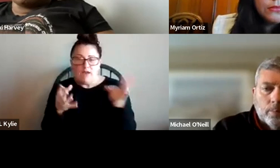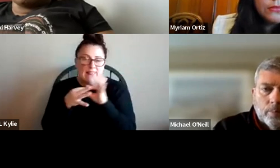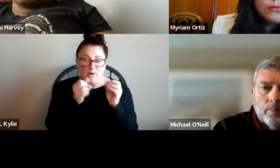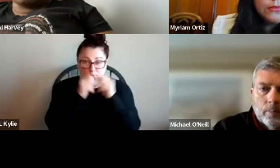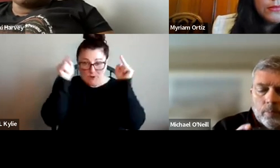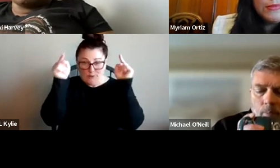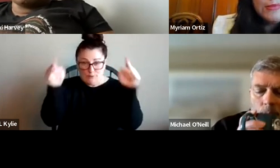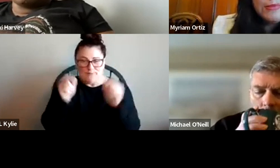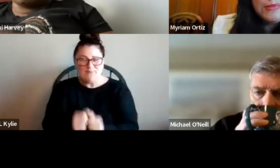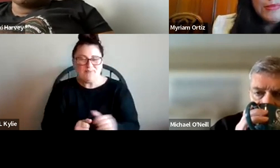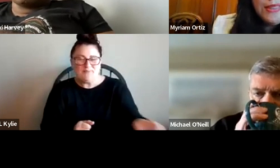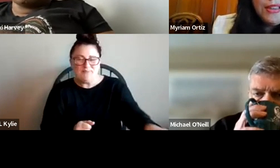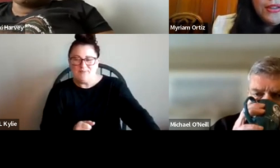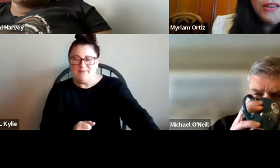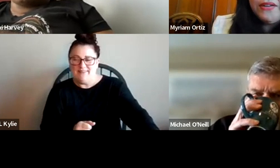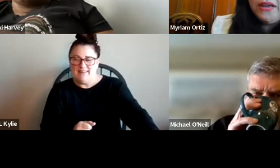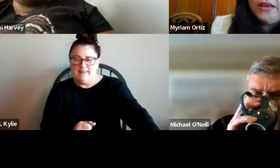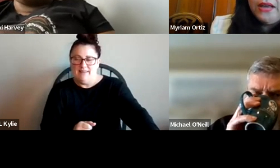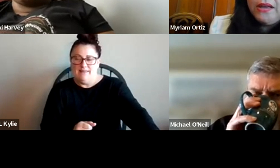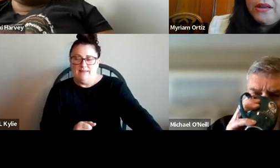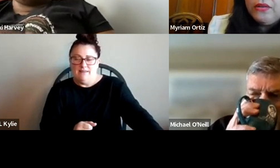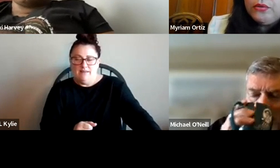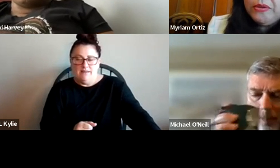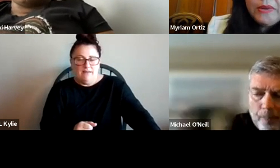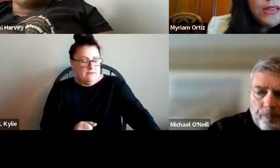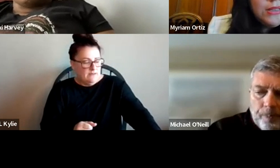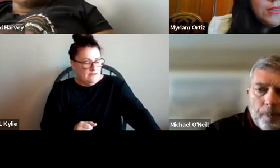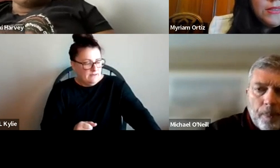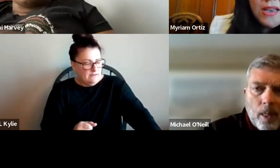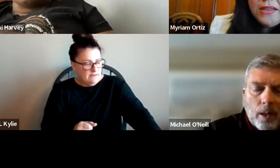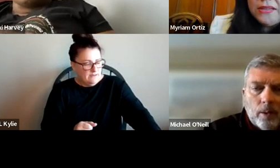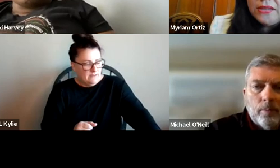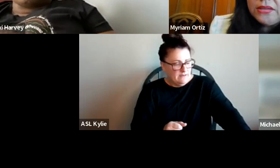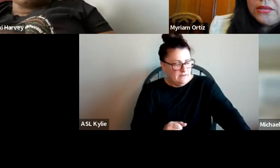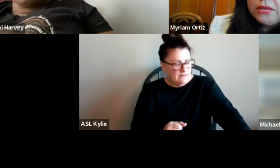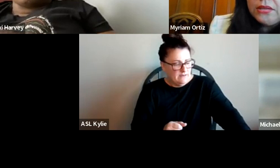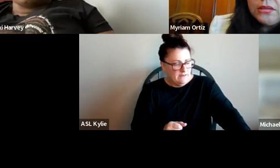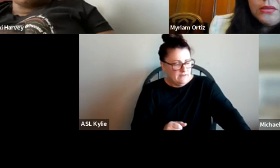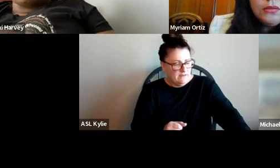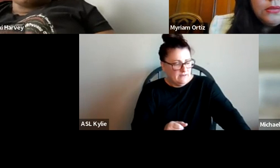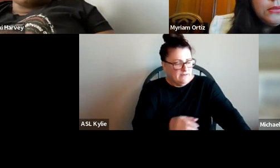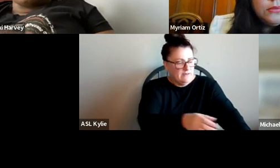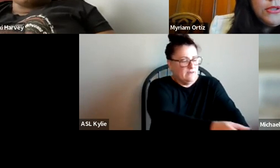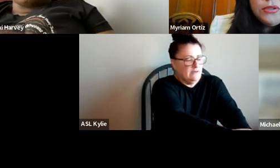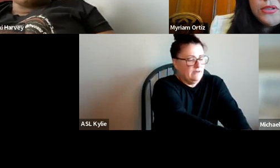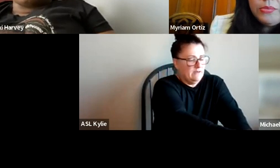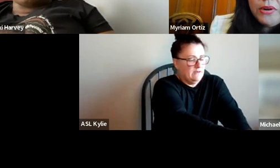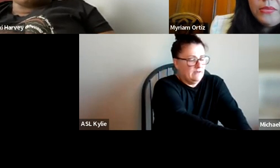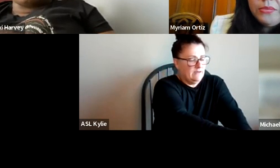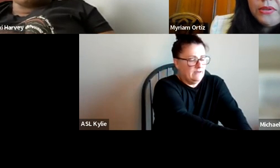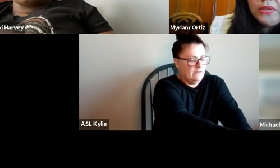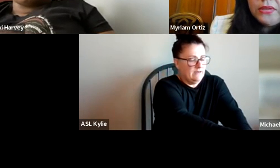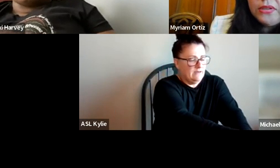this process. Thank you, Carrie. Ruby Reyes is next. When you